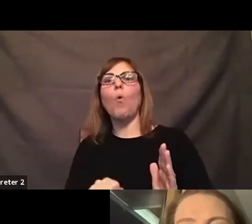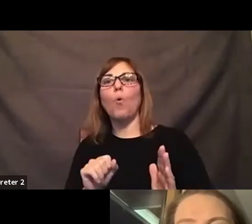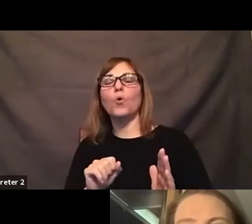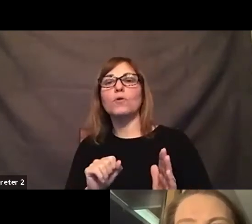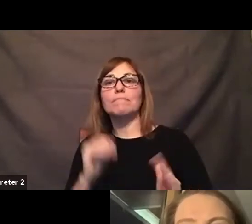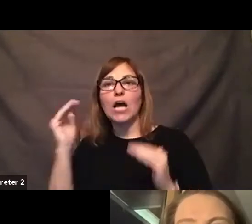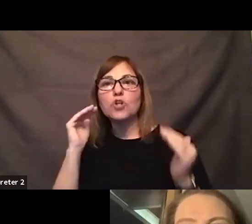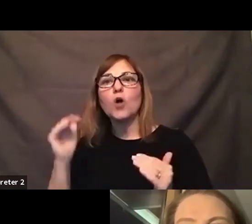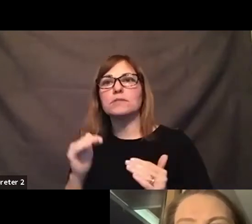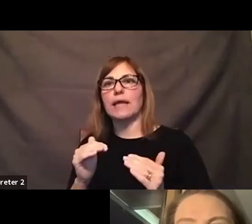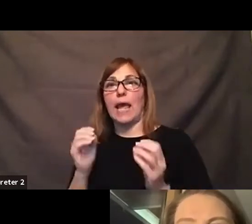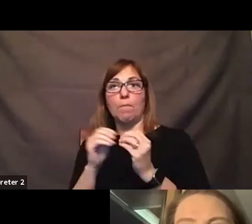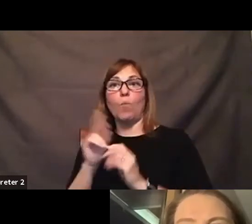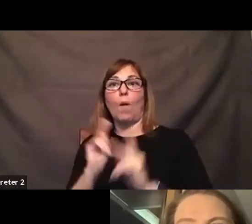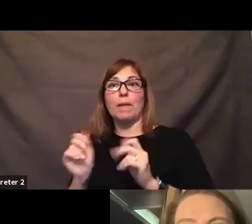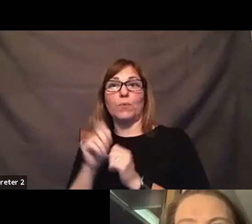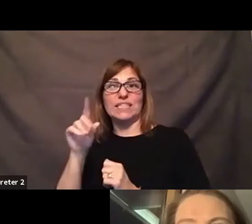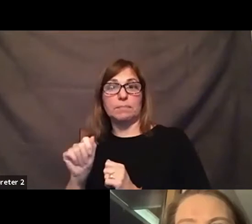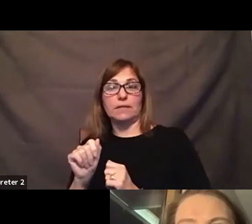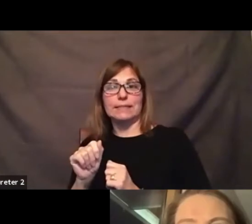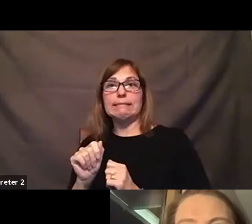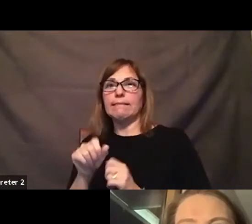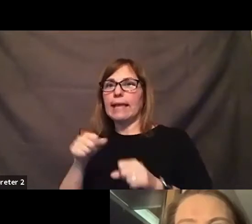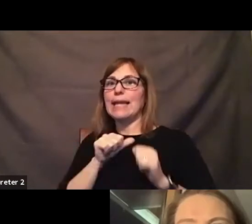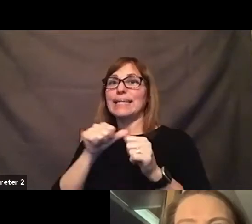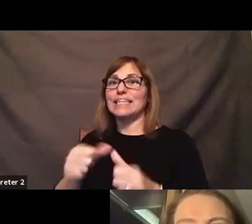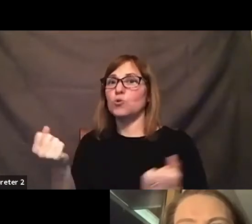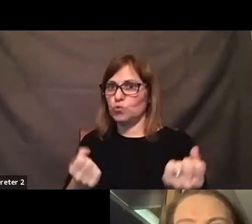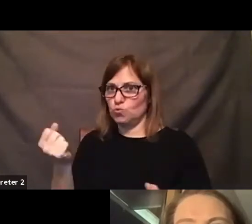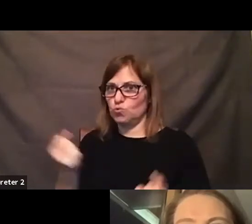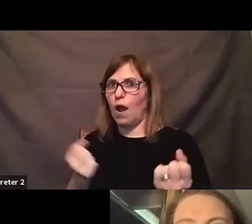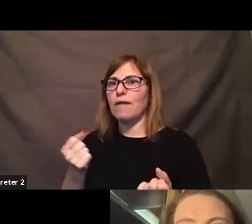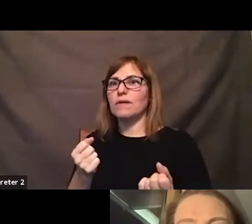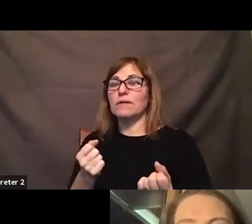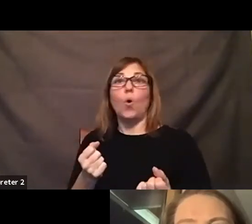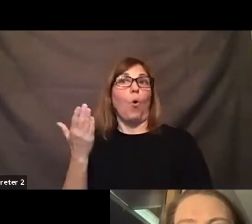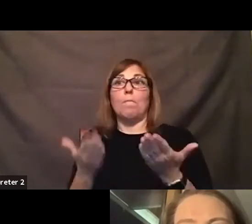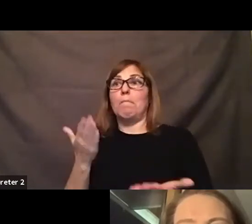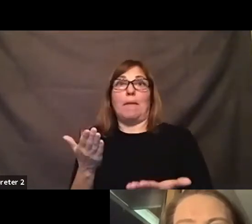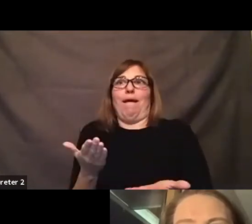disabilities to continue to drive or to drive for the first time.